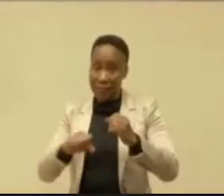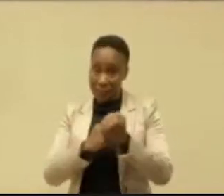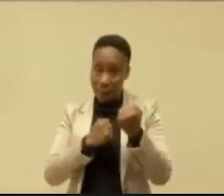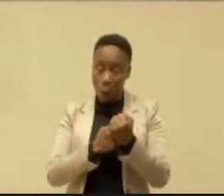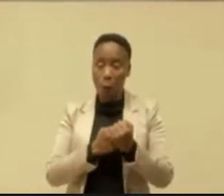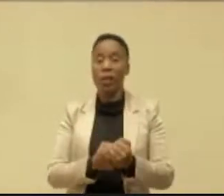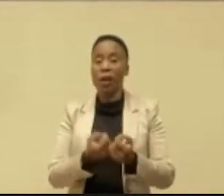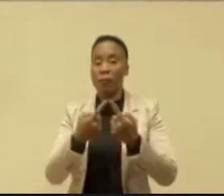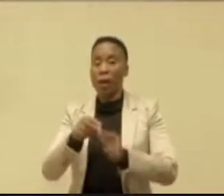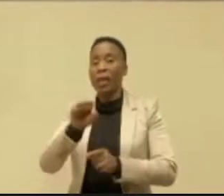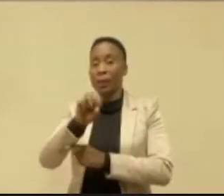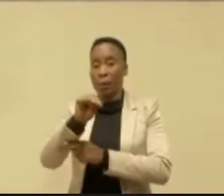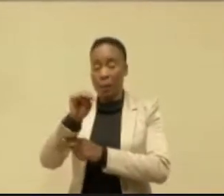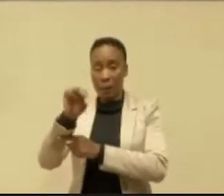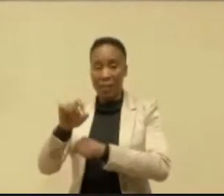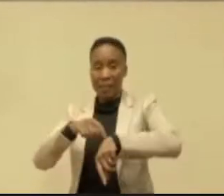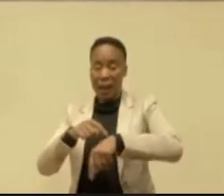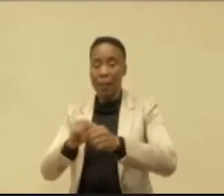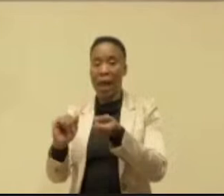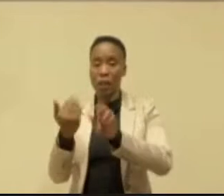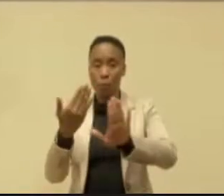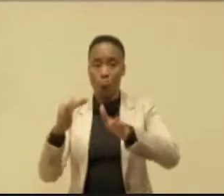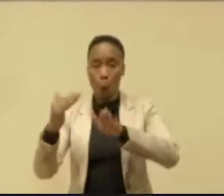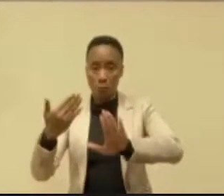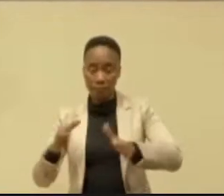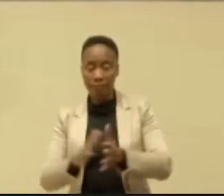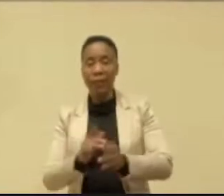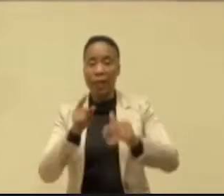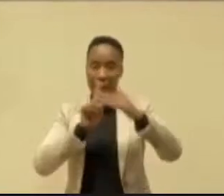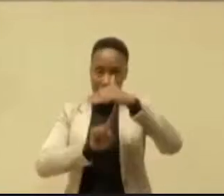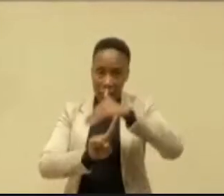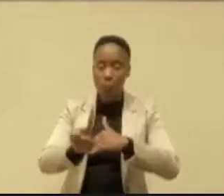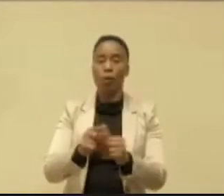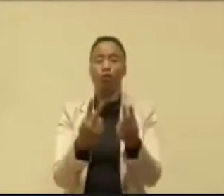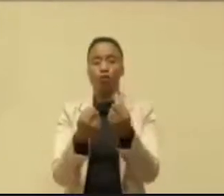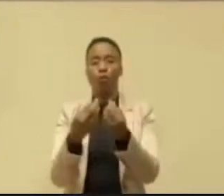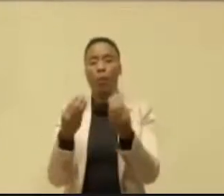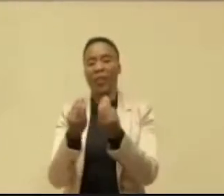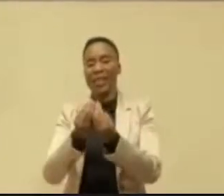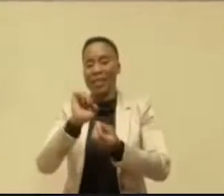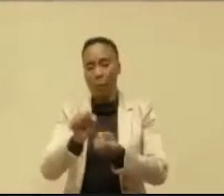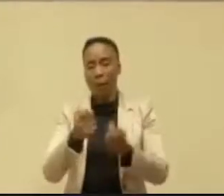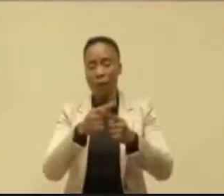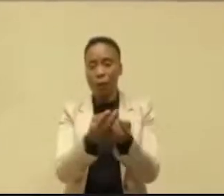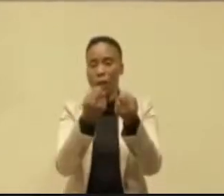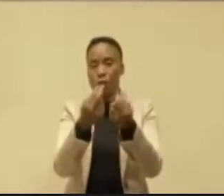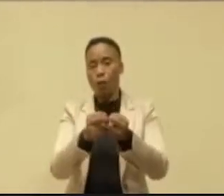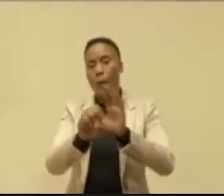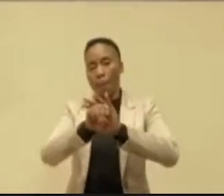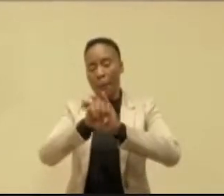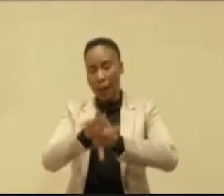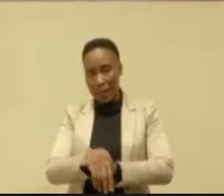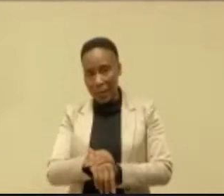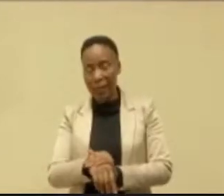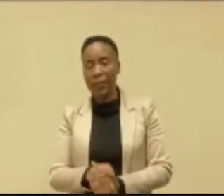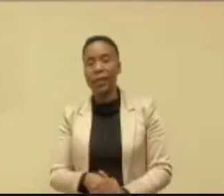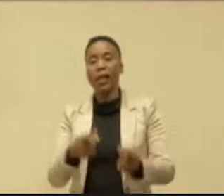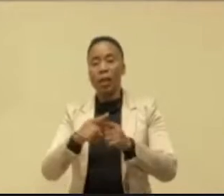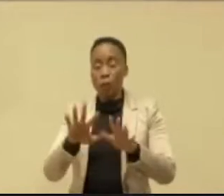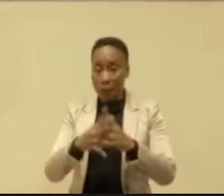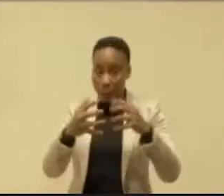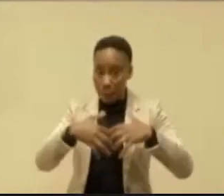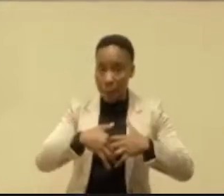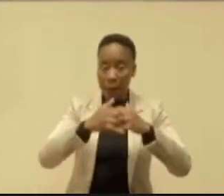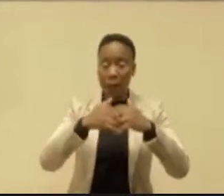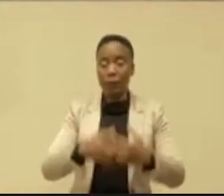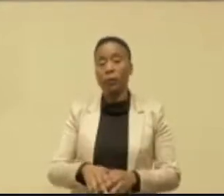towards export and penetration of them new markets to implement product development and support interventions